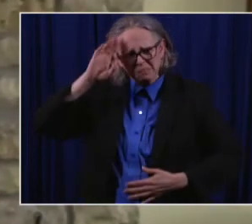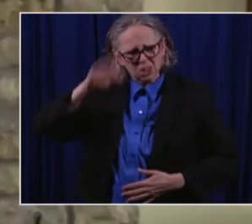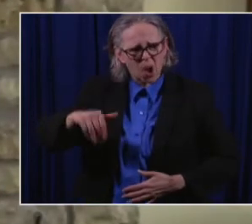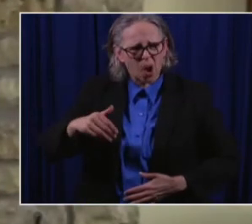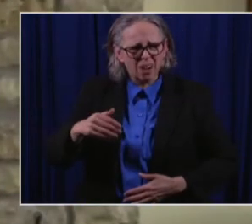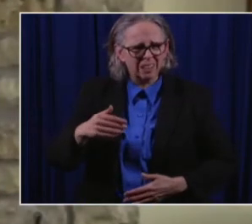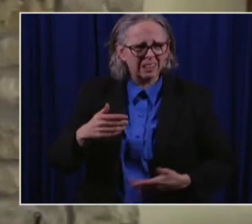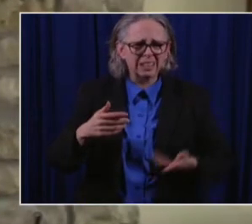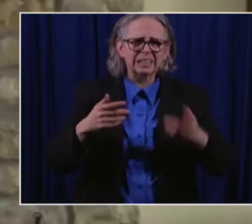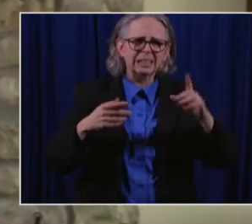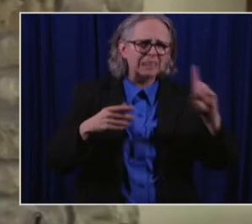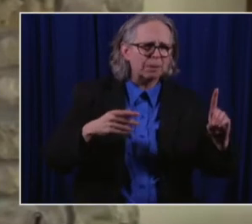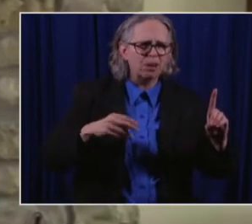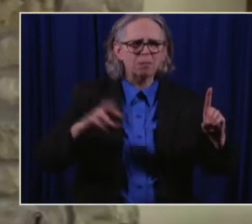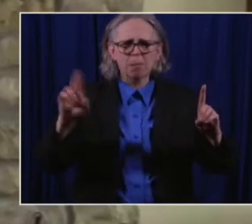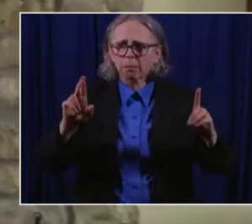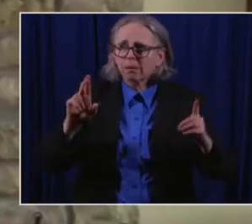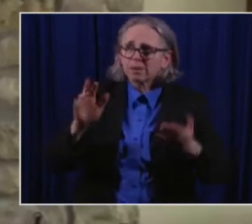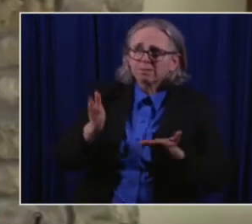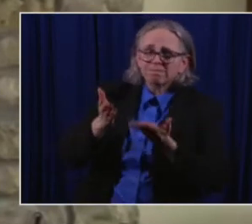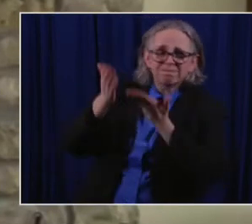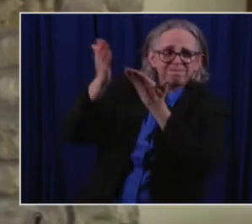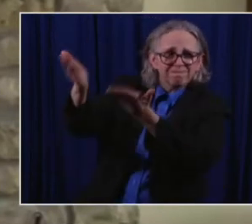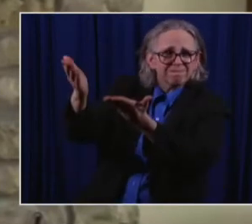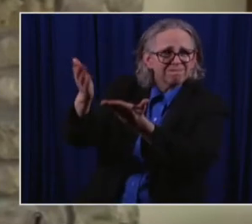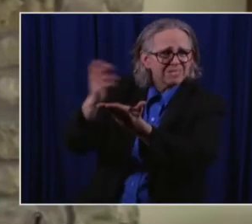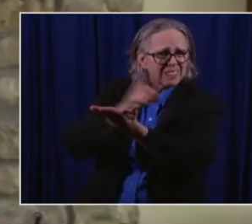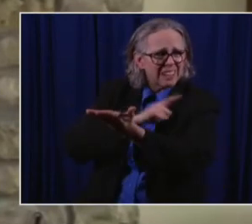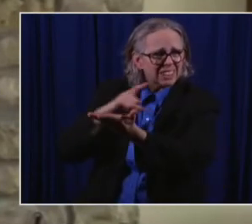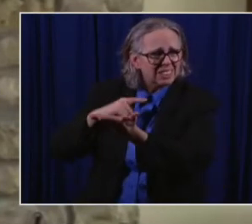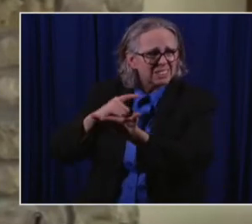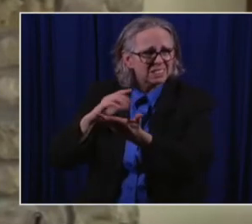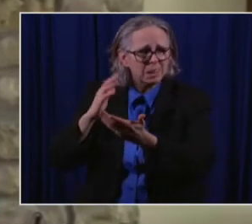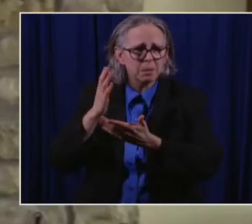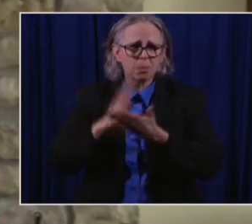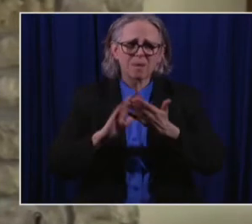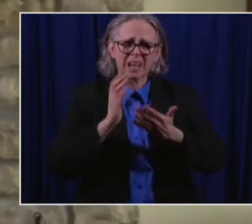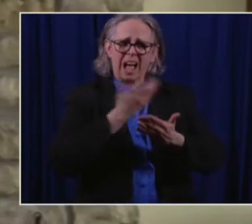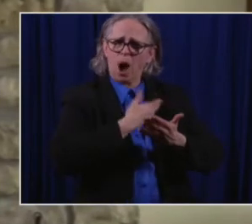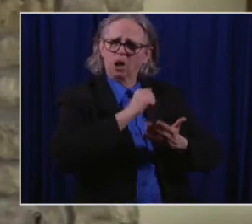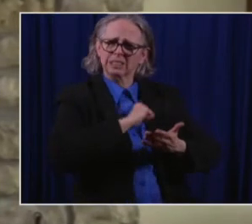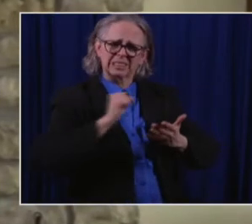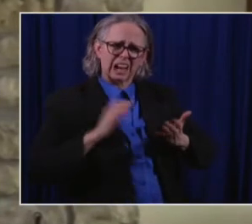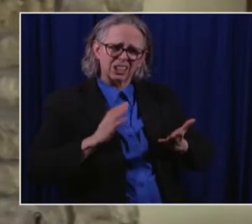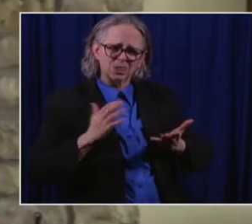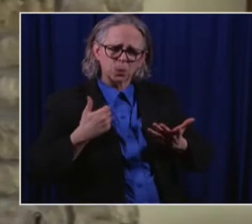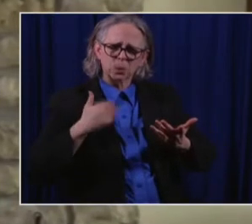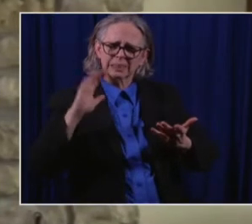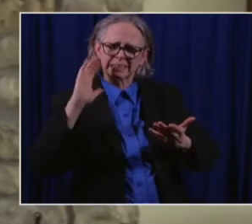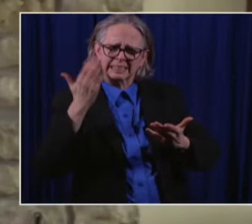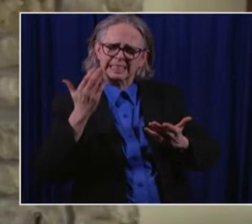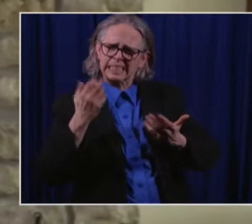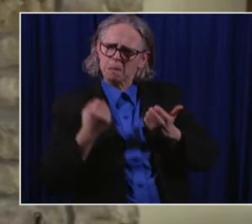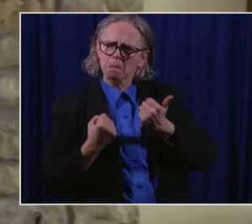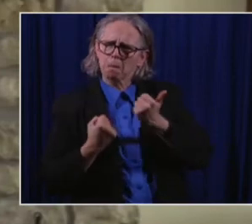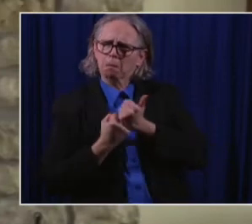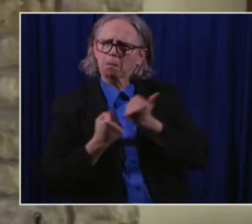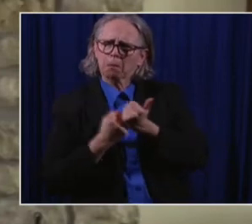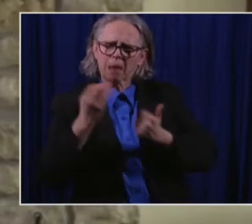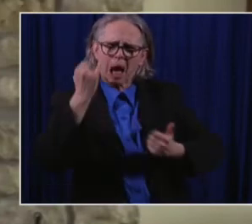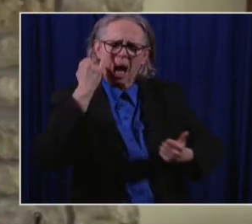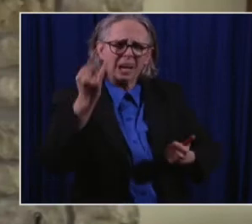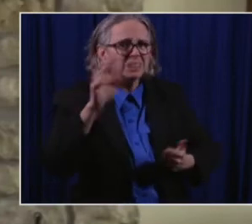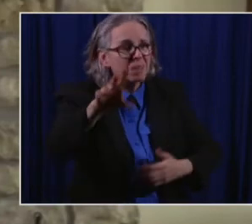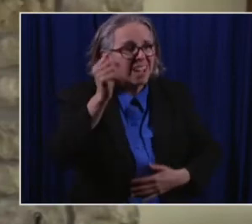proposed. It looked like both our senators were favorable towards it or inclined towards it. I don't speak for them, but just what